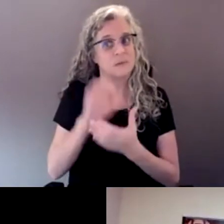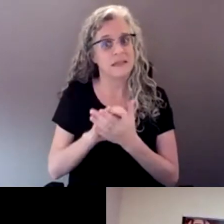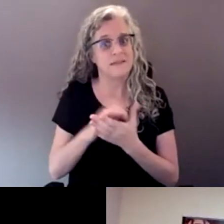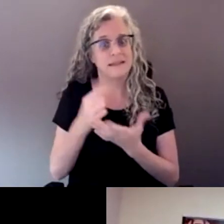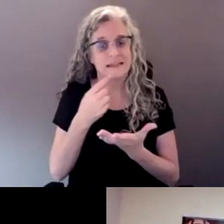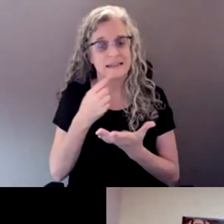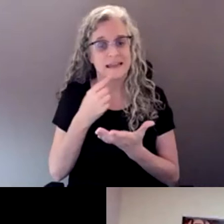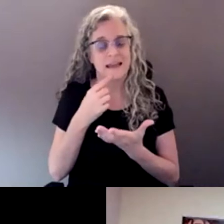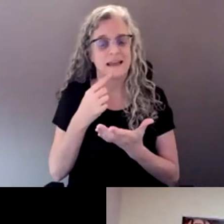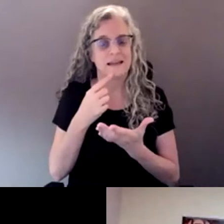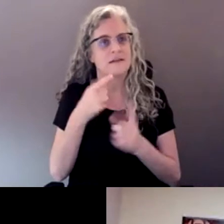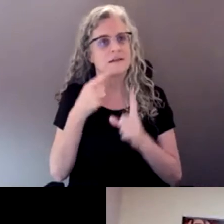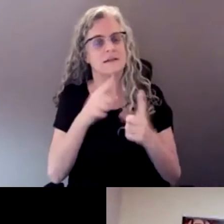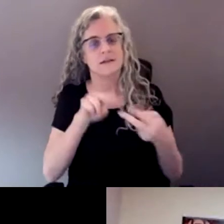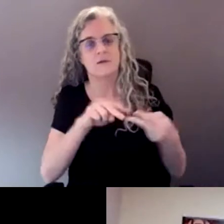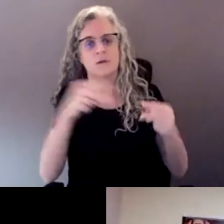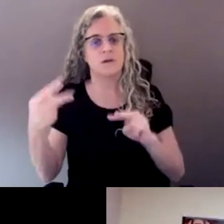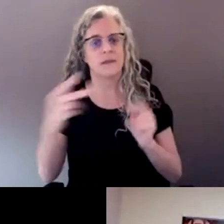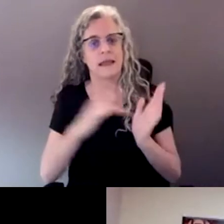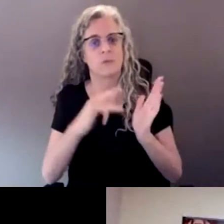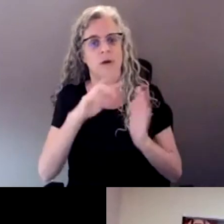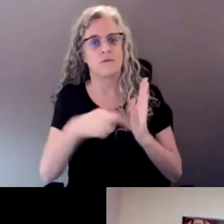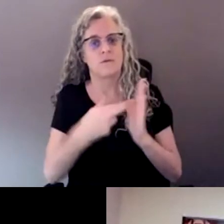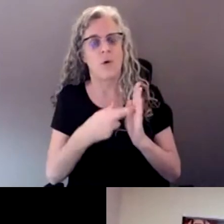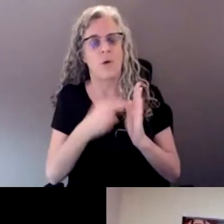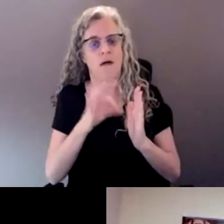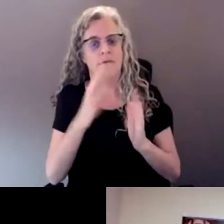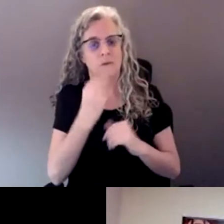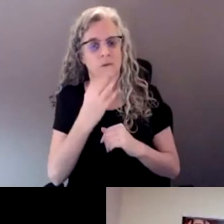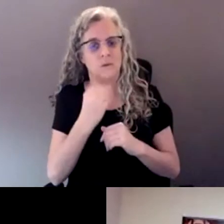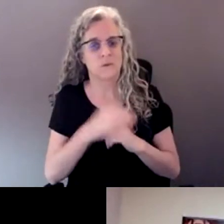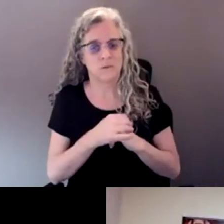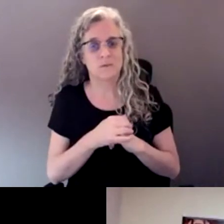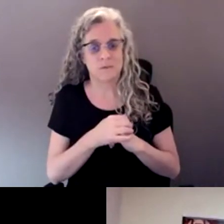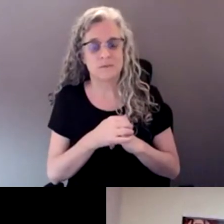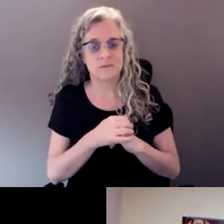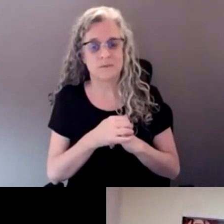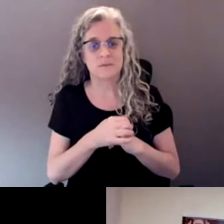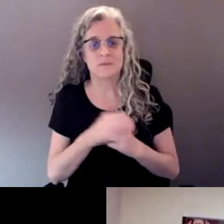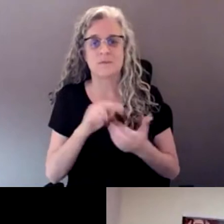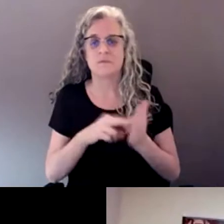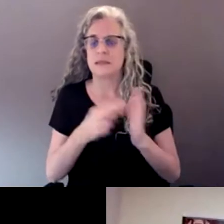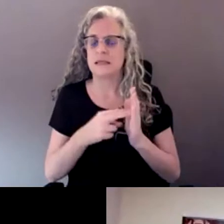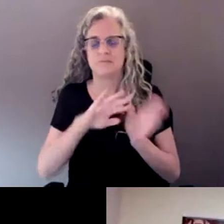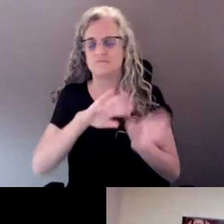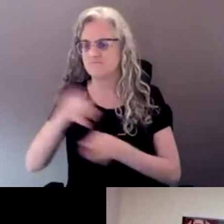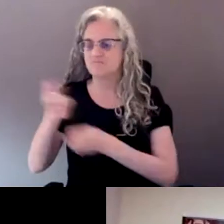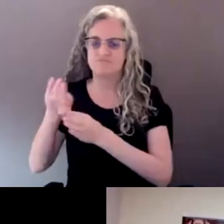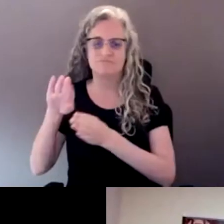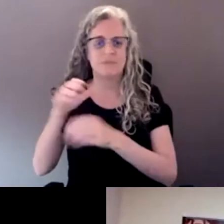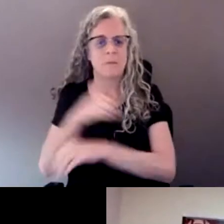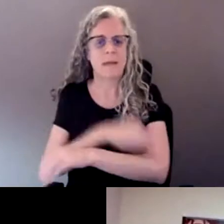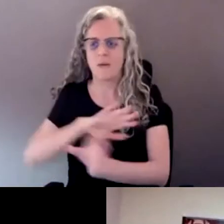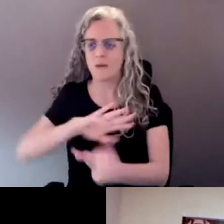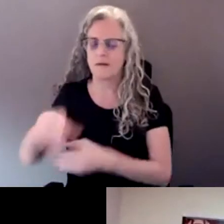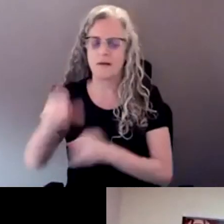of reversing the exploitative role of the Jews, whether that was, you know, returning to agriculture or not serving